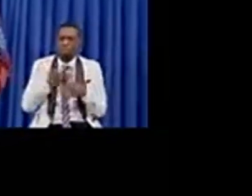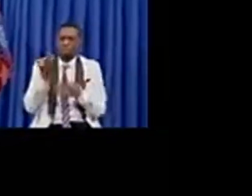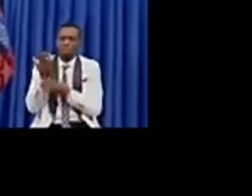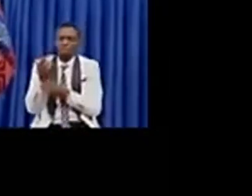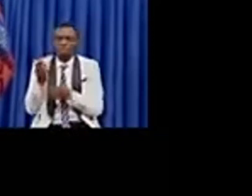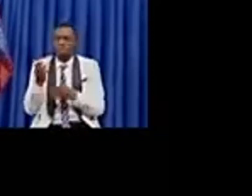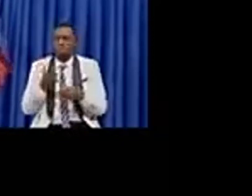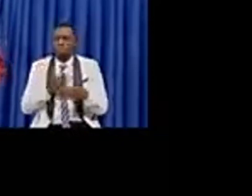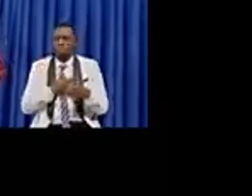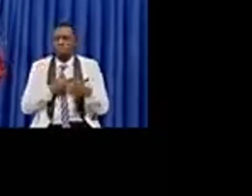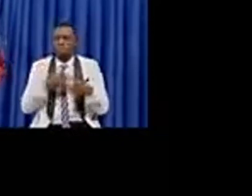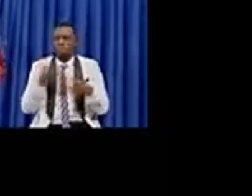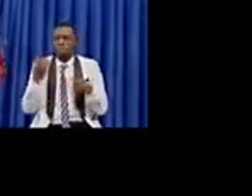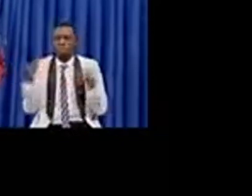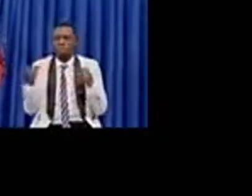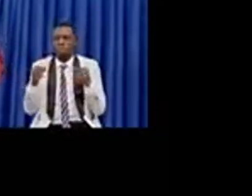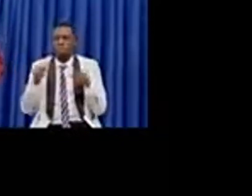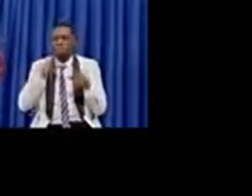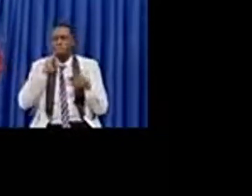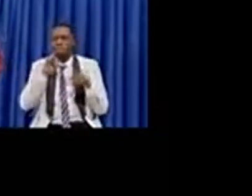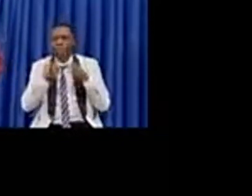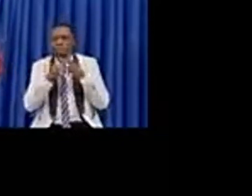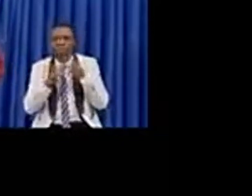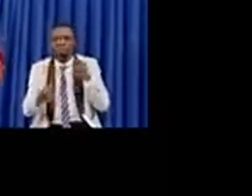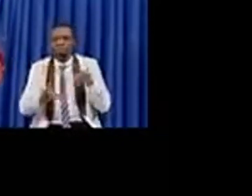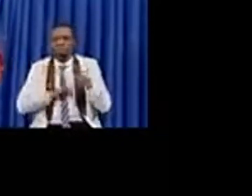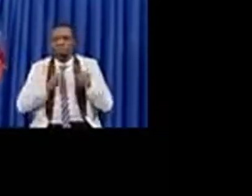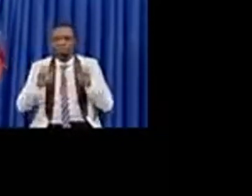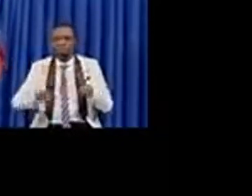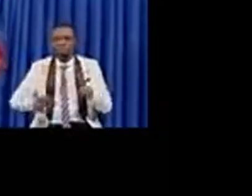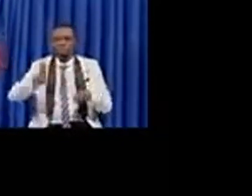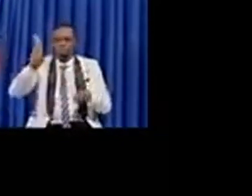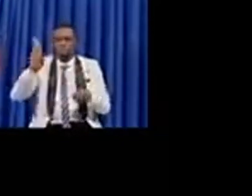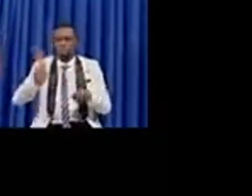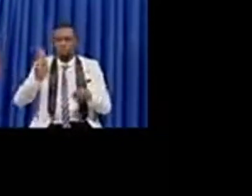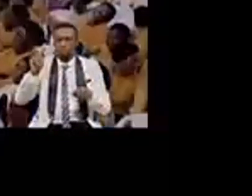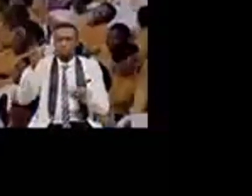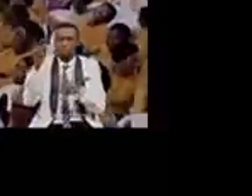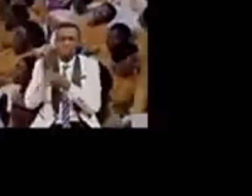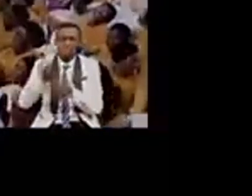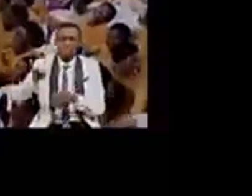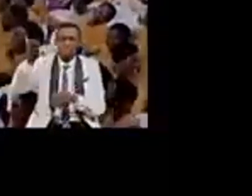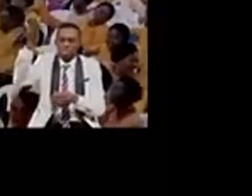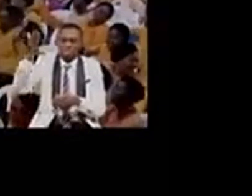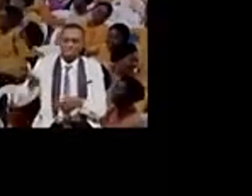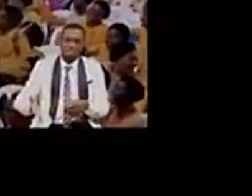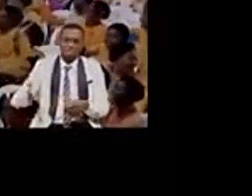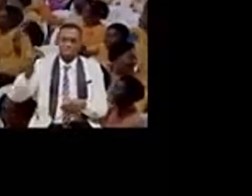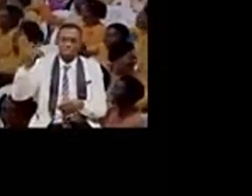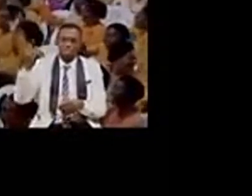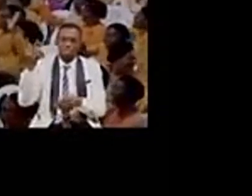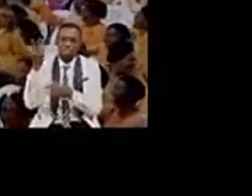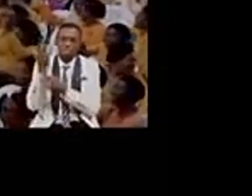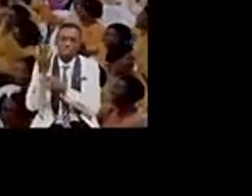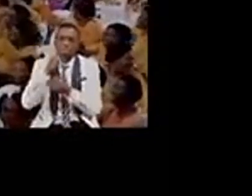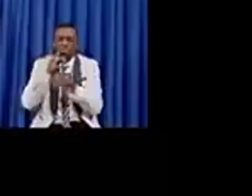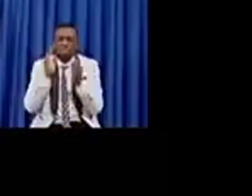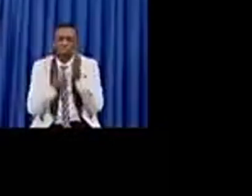remedy, you see me now, I can raise the hand up. Praise God! Praise